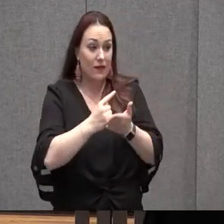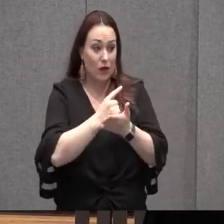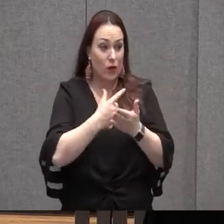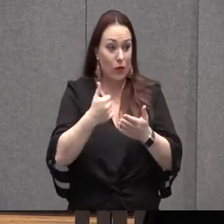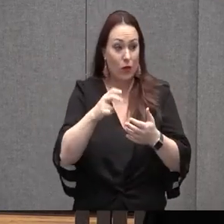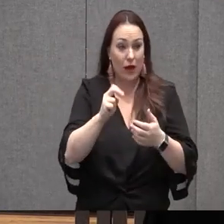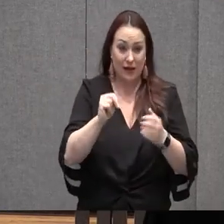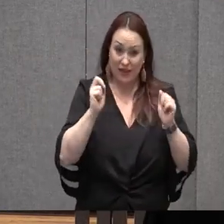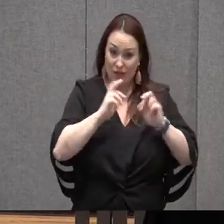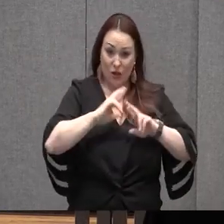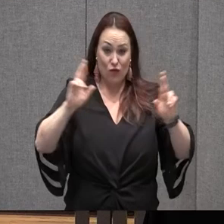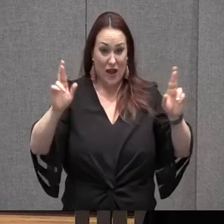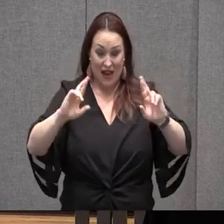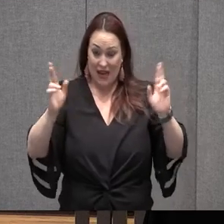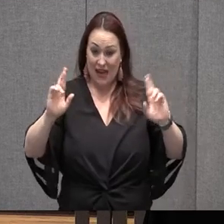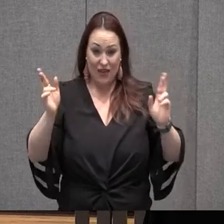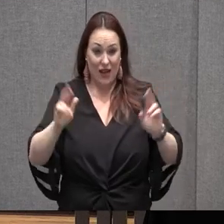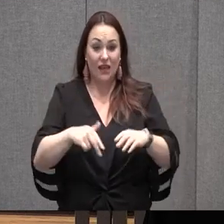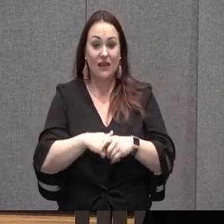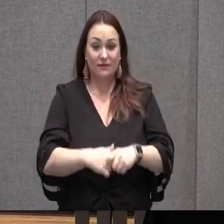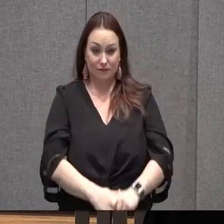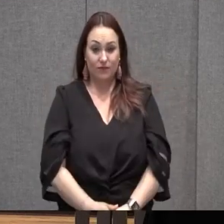got, and they're all ready to go.